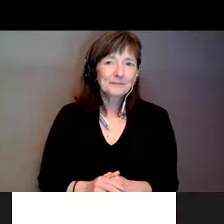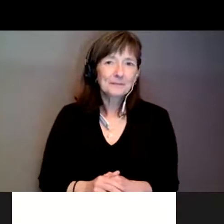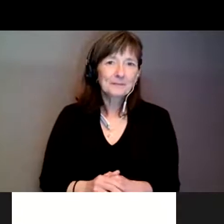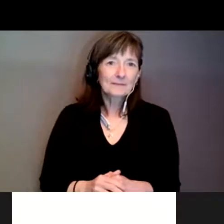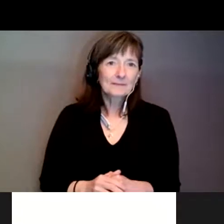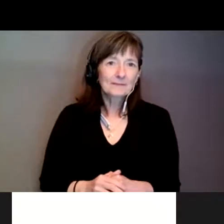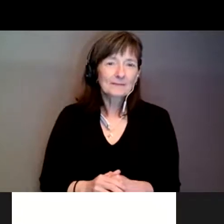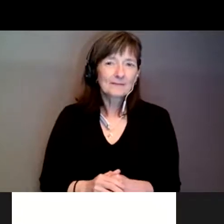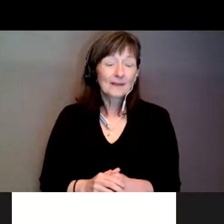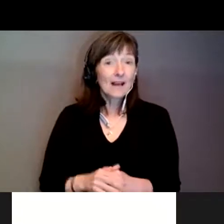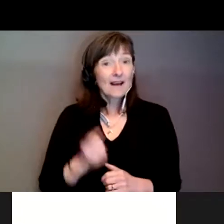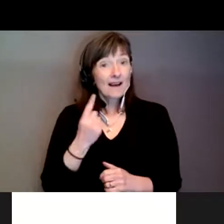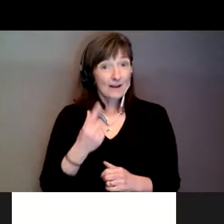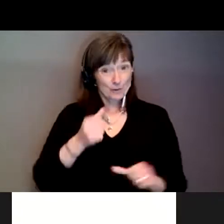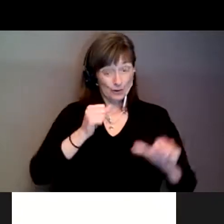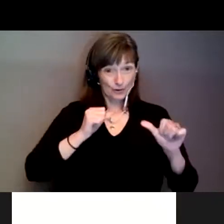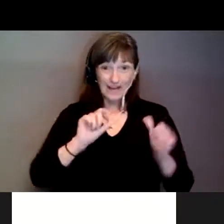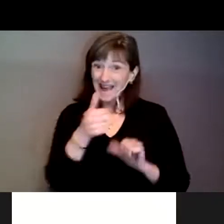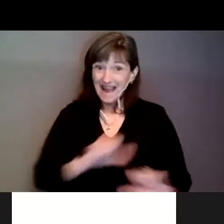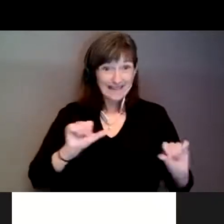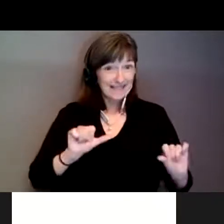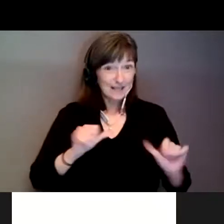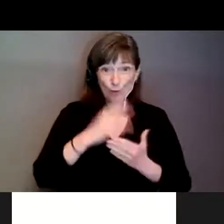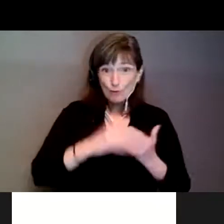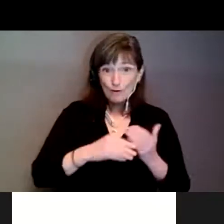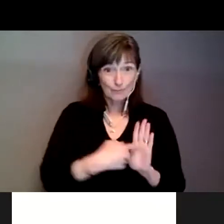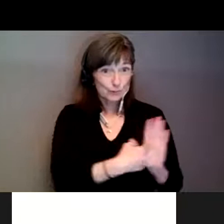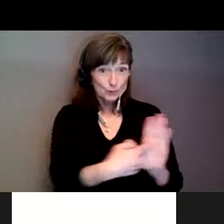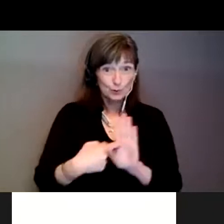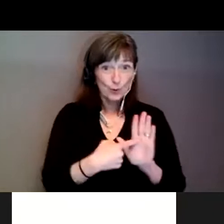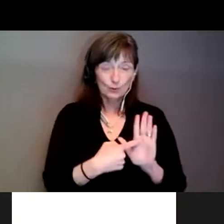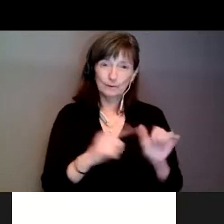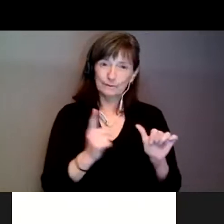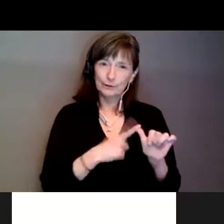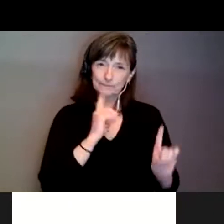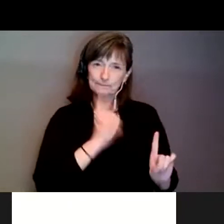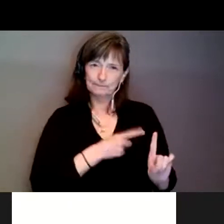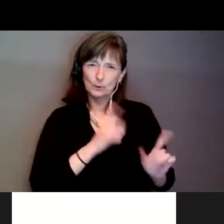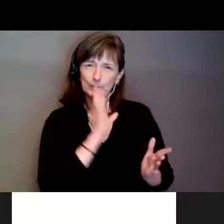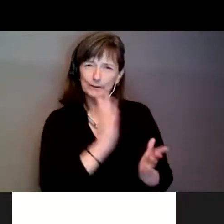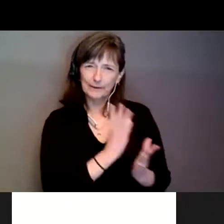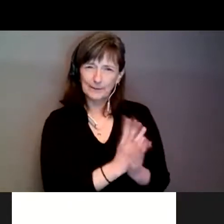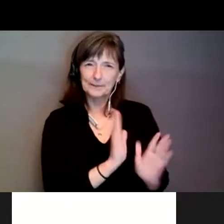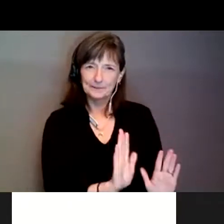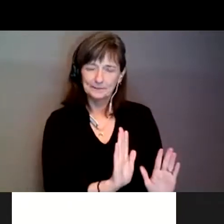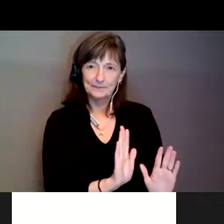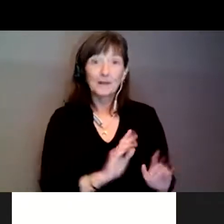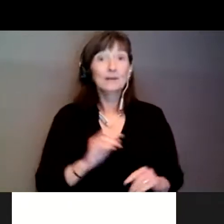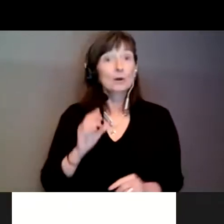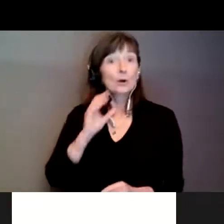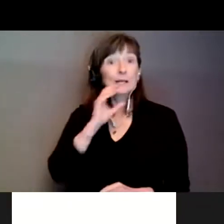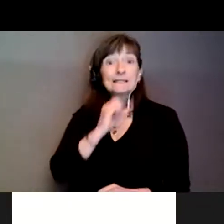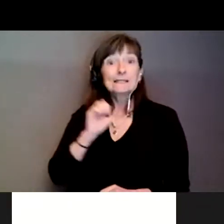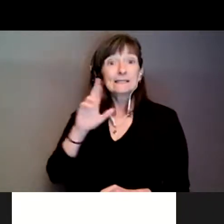before we do a show, we make sure that we know, what are we talking about? And those experts help us out. But what do we know about elder abuse? You